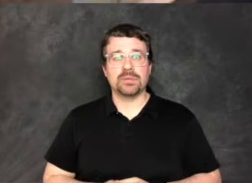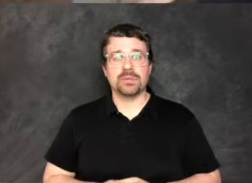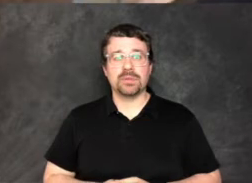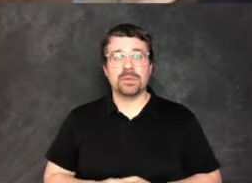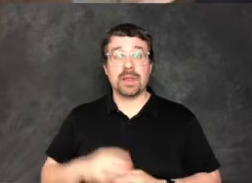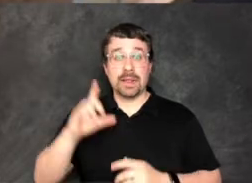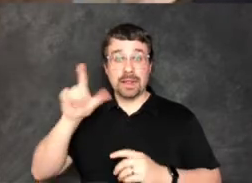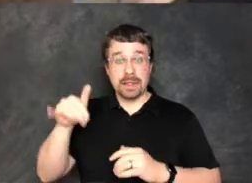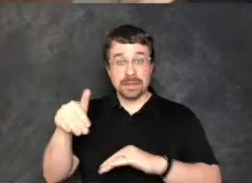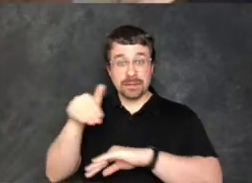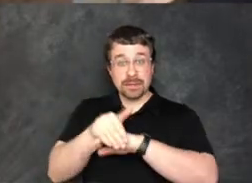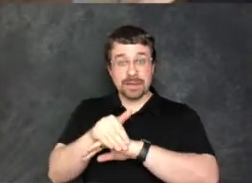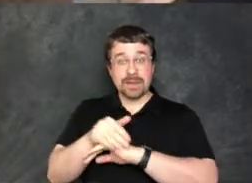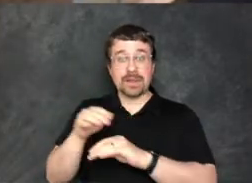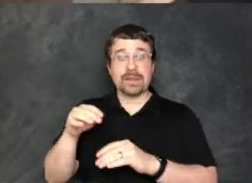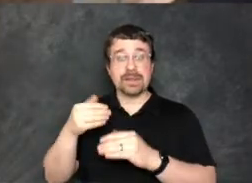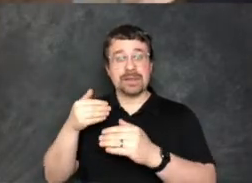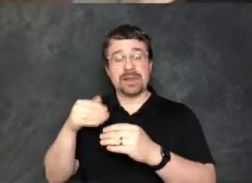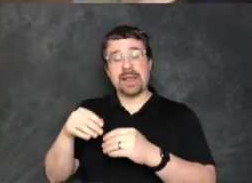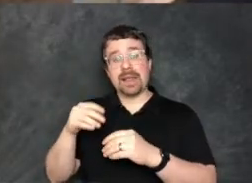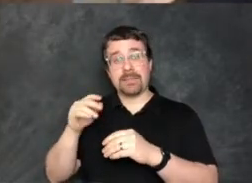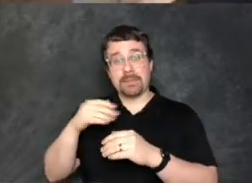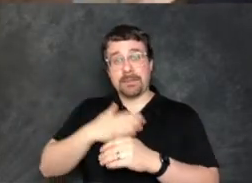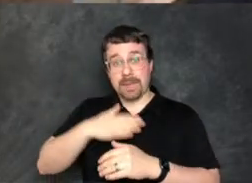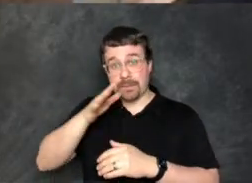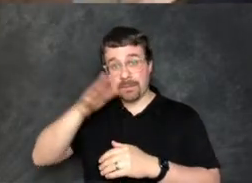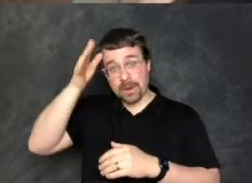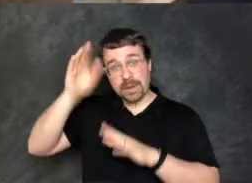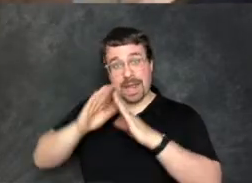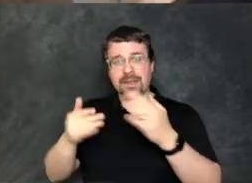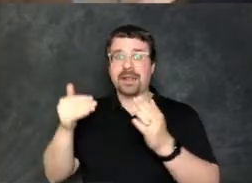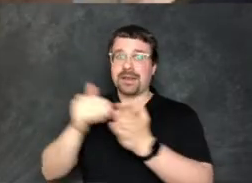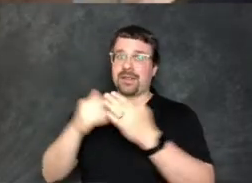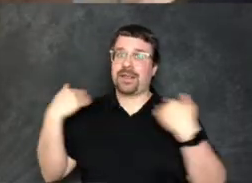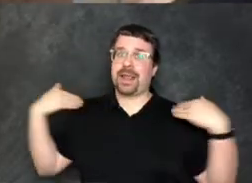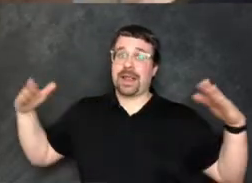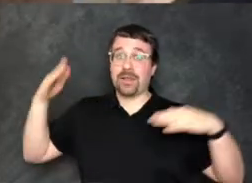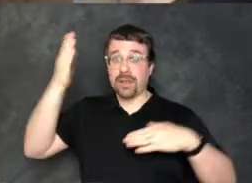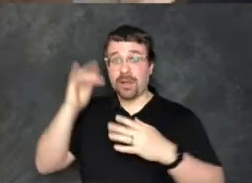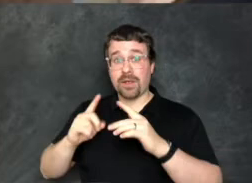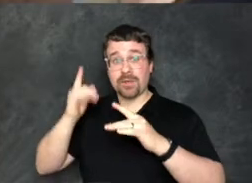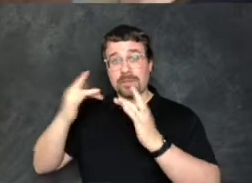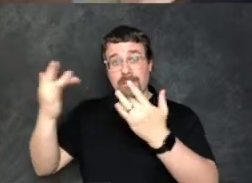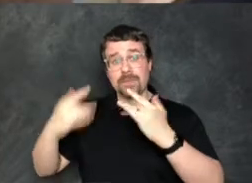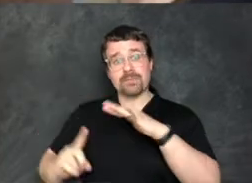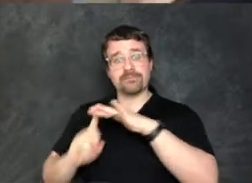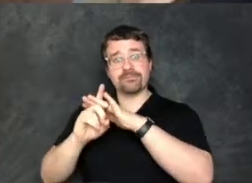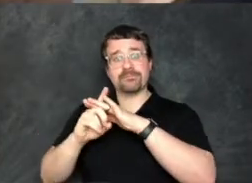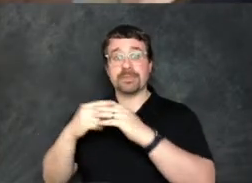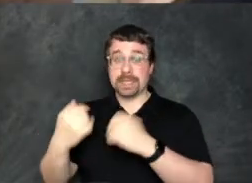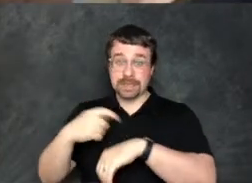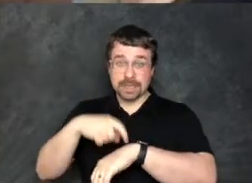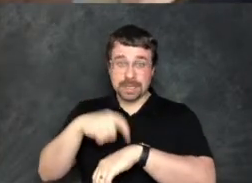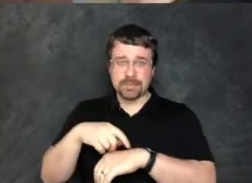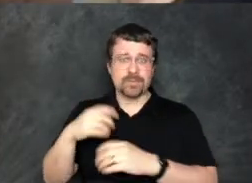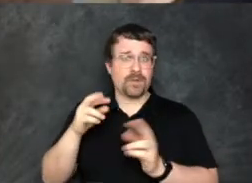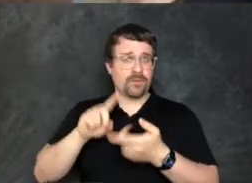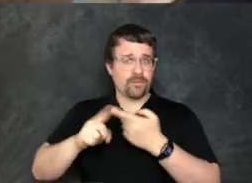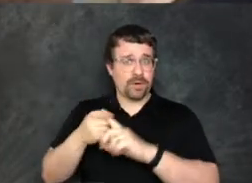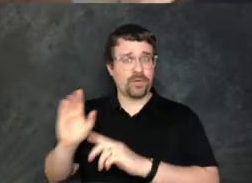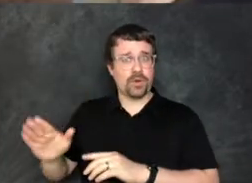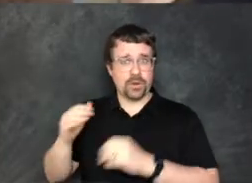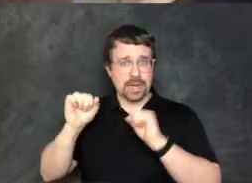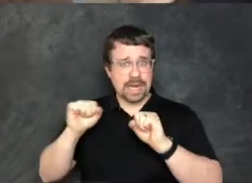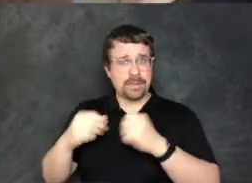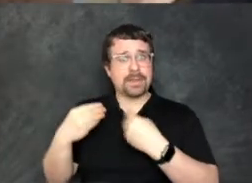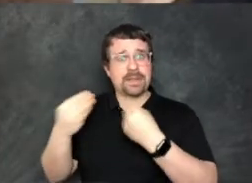cancer. And later that night, on the doorstep of my parents' house, another angel of God's mercy appeared. This